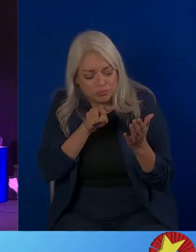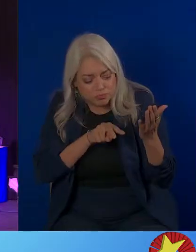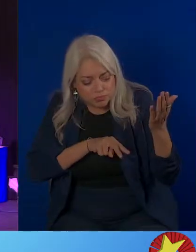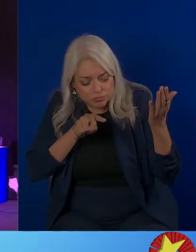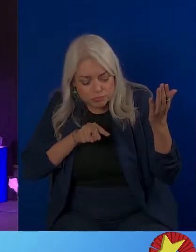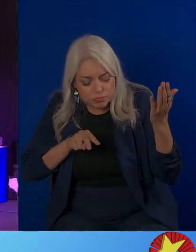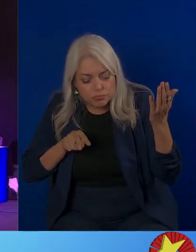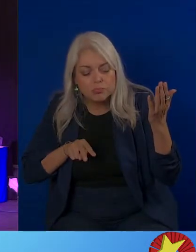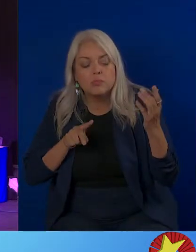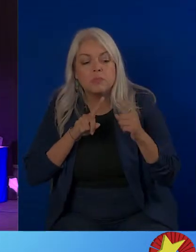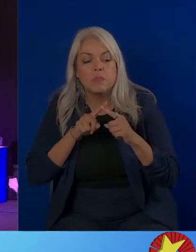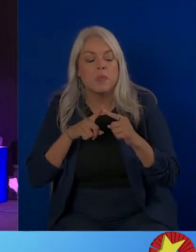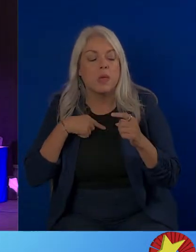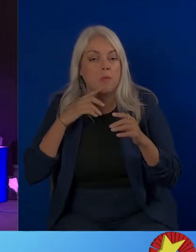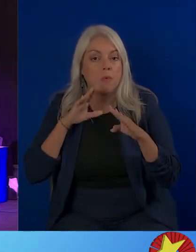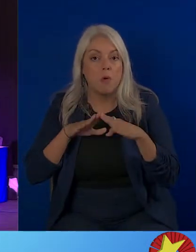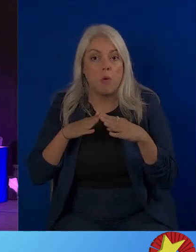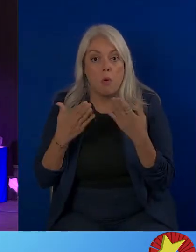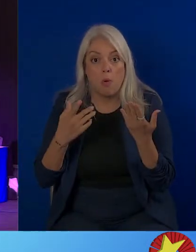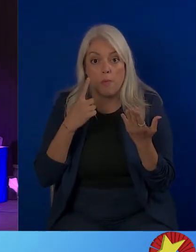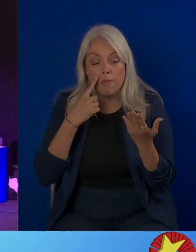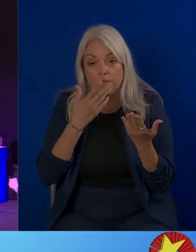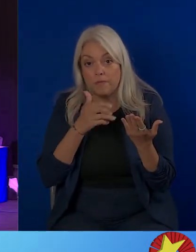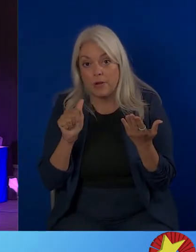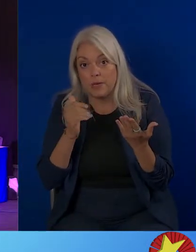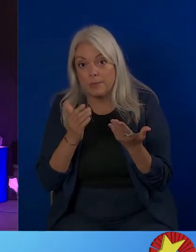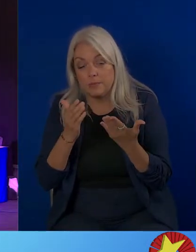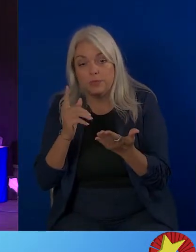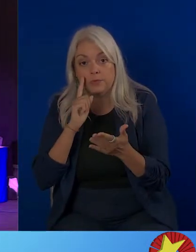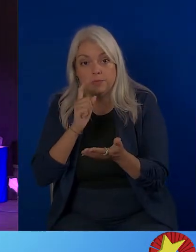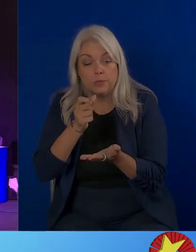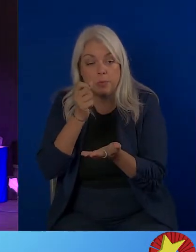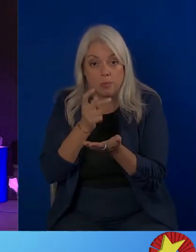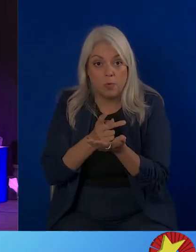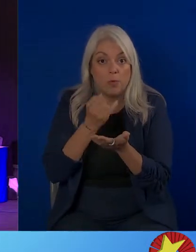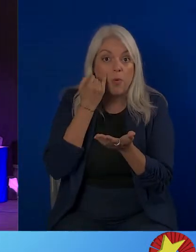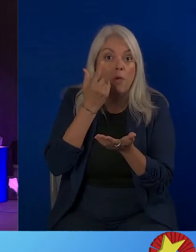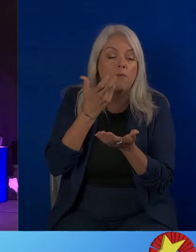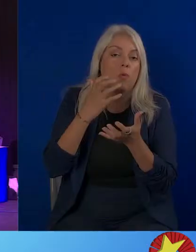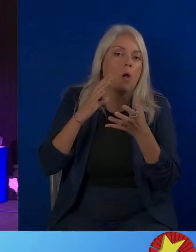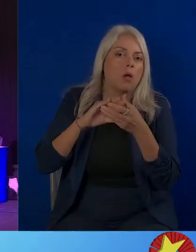hearing any comments about these items.